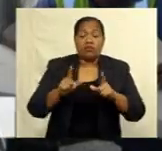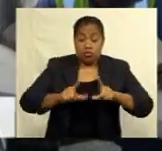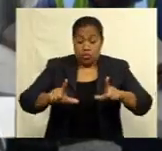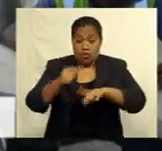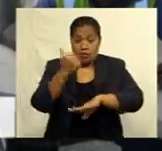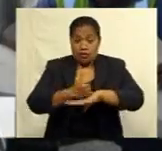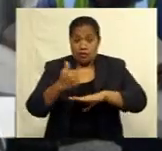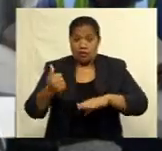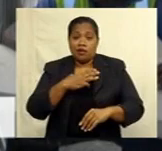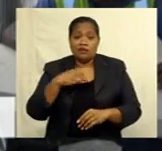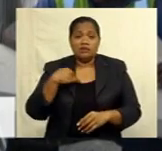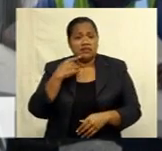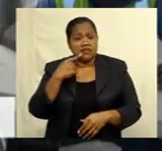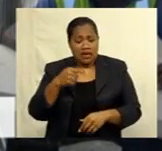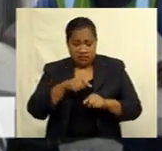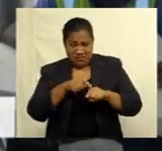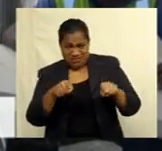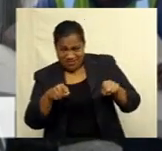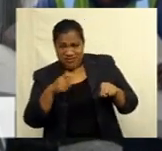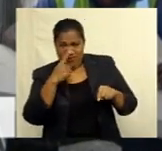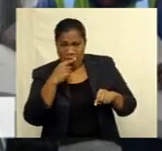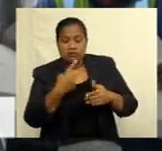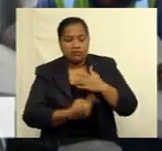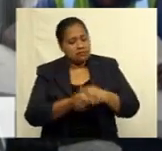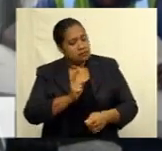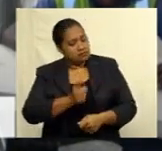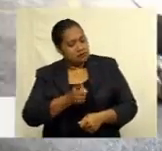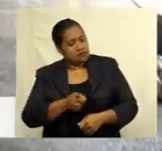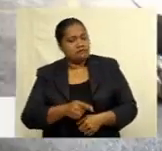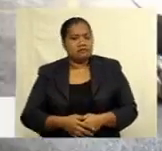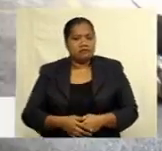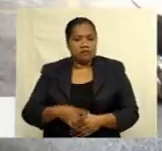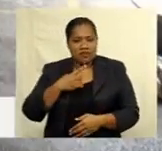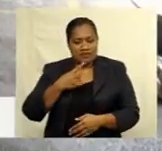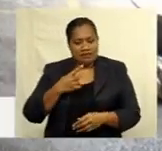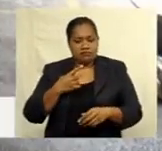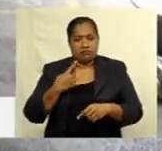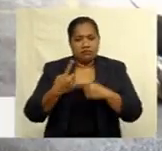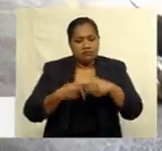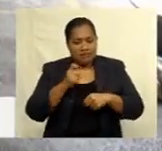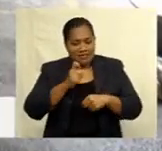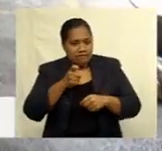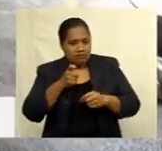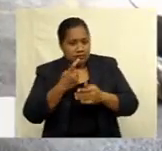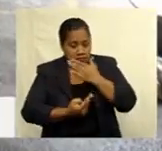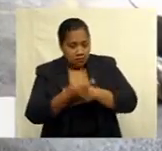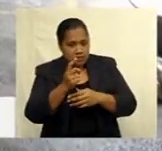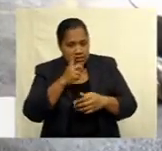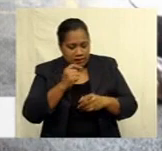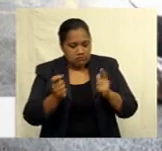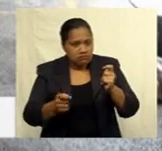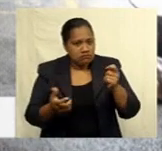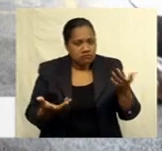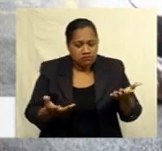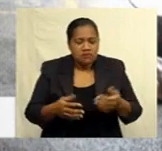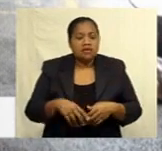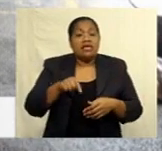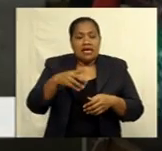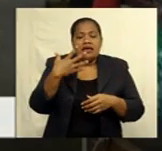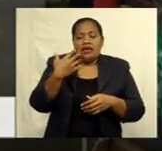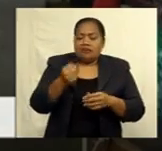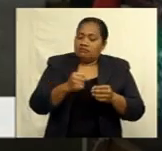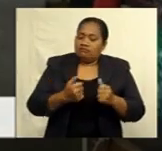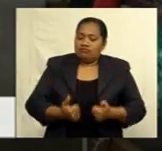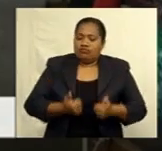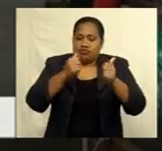Premila Kumar says these vendors have been warned and advised of the consequences. Kumar says there's been remarkable progress